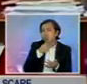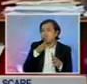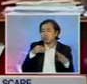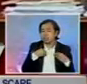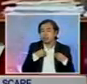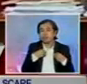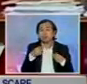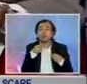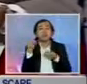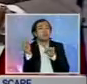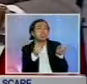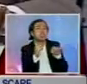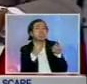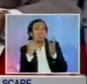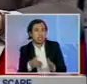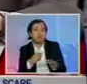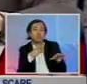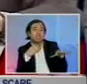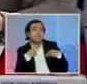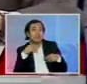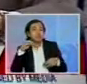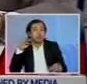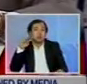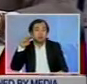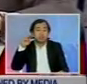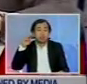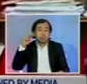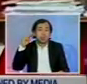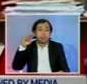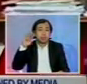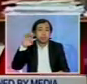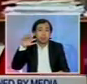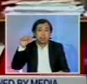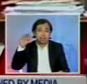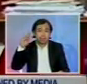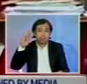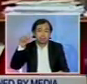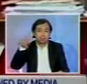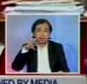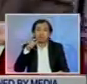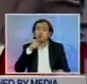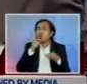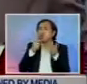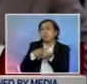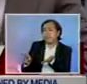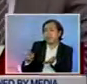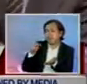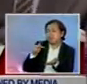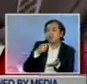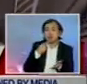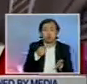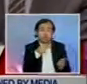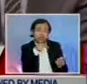The seller, Your Honor, Mirla Melad Bahar, I suppose. And who paid for it? Well, on its face, Your Honor, it